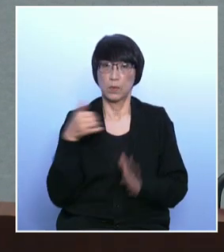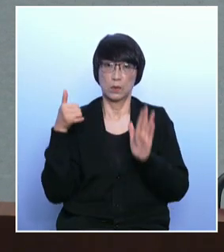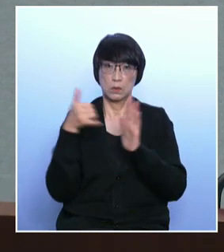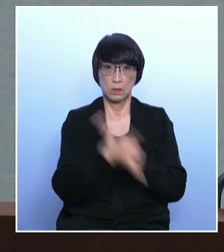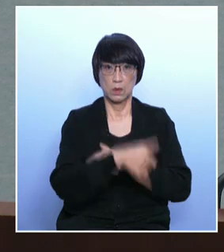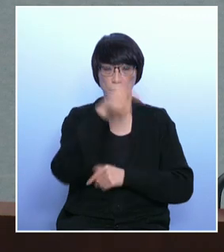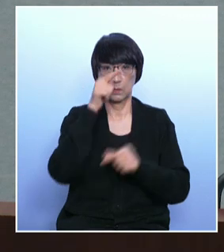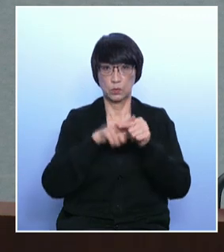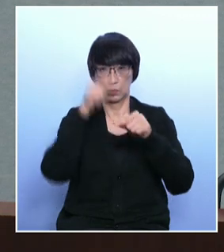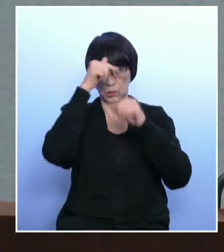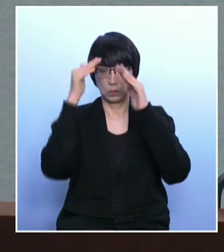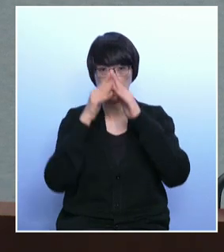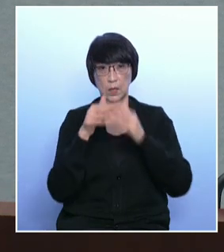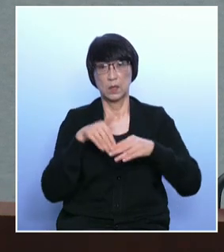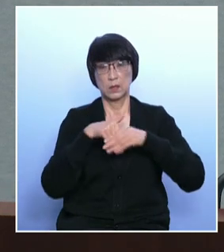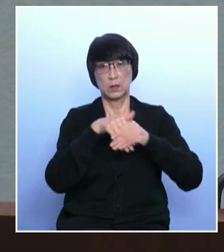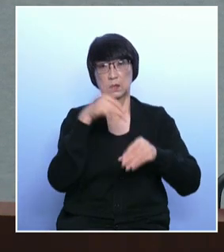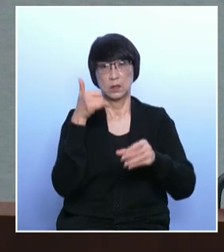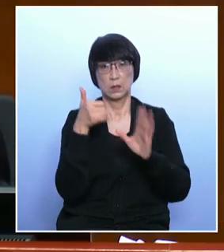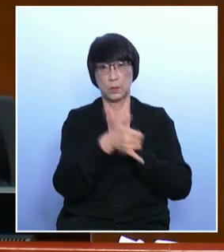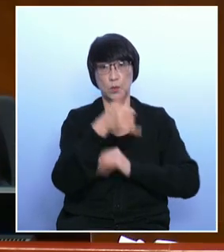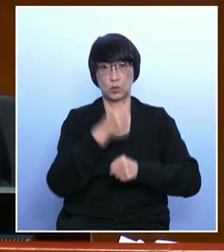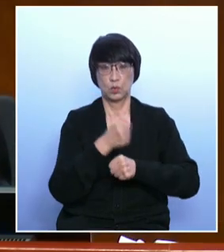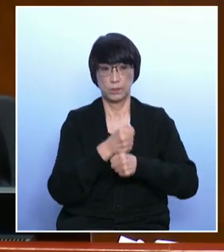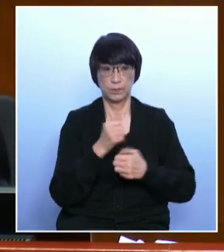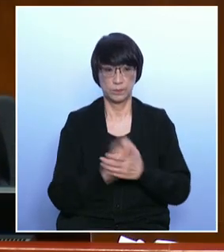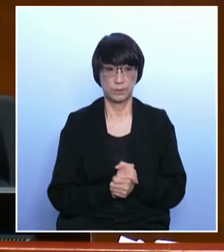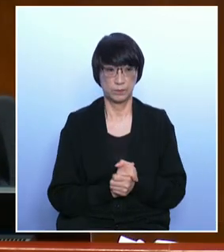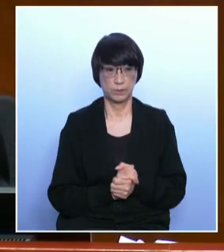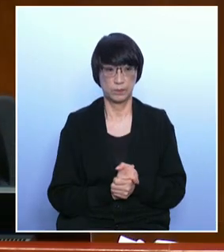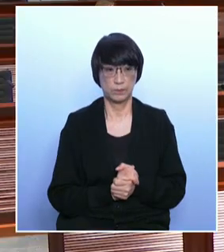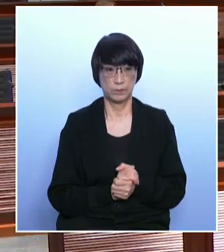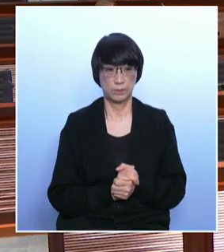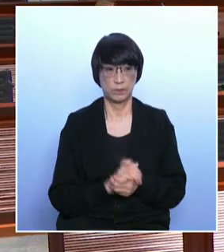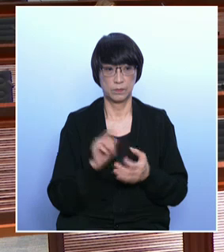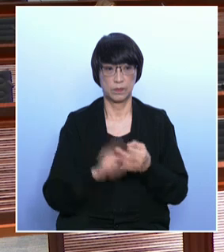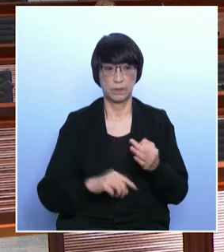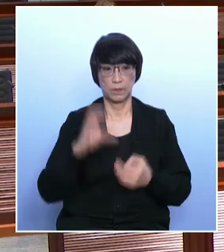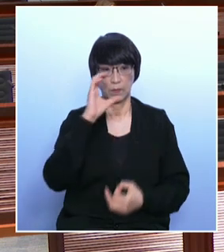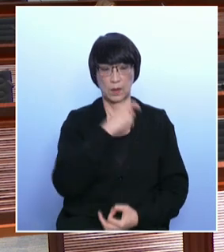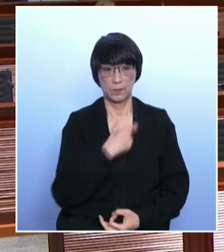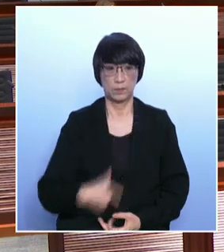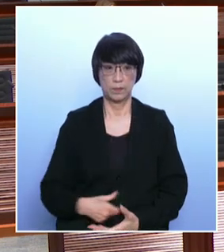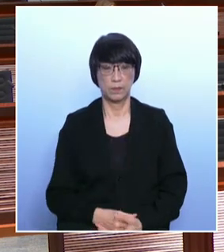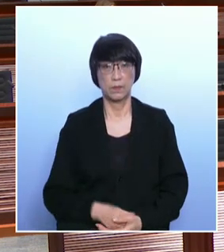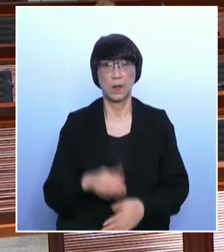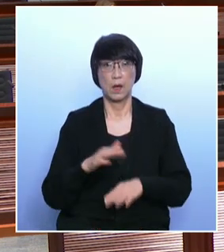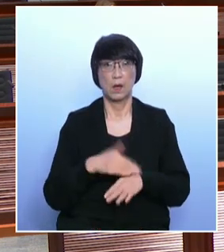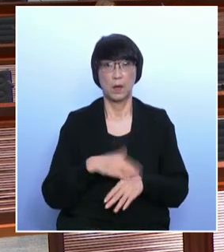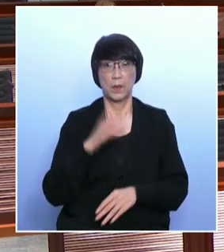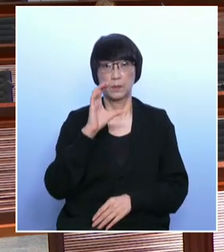engage more manpower interested in working in the CMH. Then they can apply for positions in the